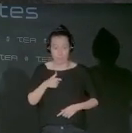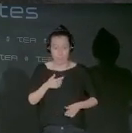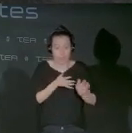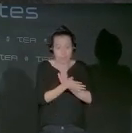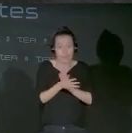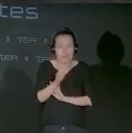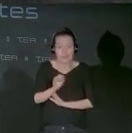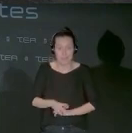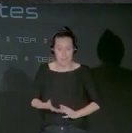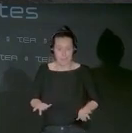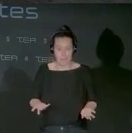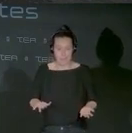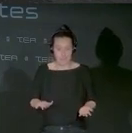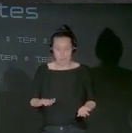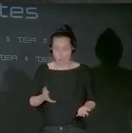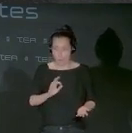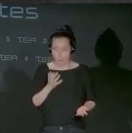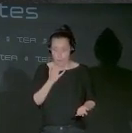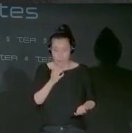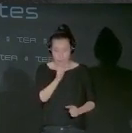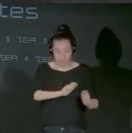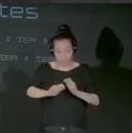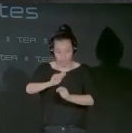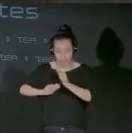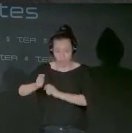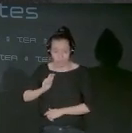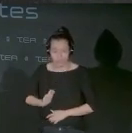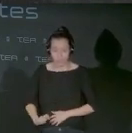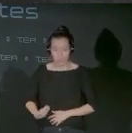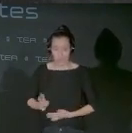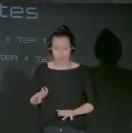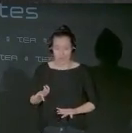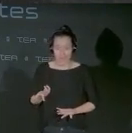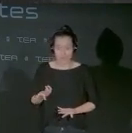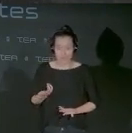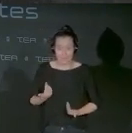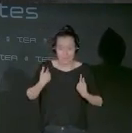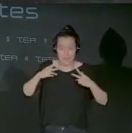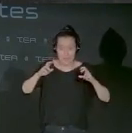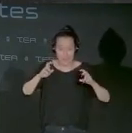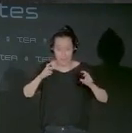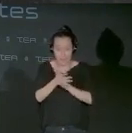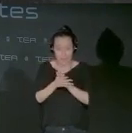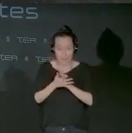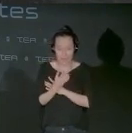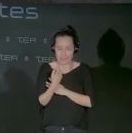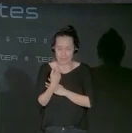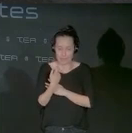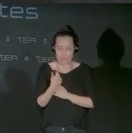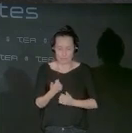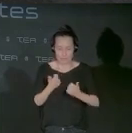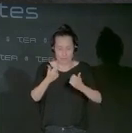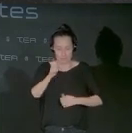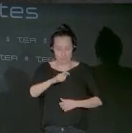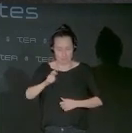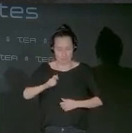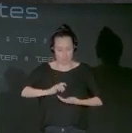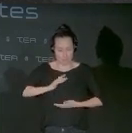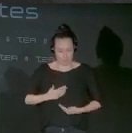get answers like, well, we don't think that exists, or what is a metaverse, etc. But they're happy to talk about what they are doing. So I think it's